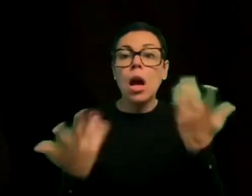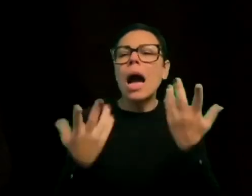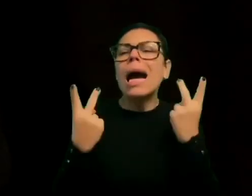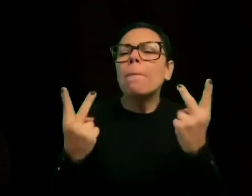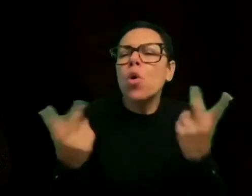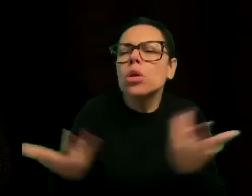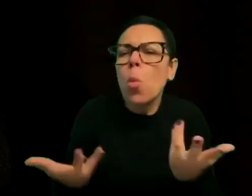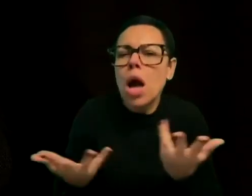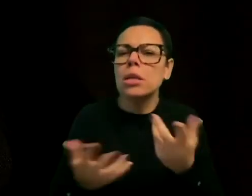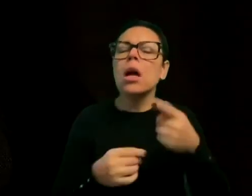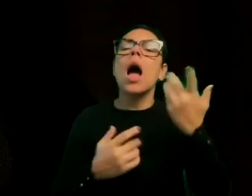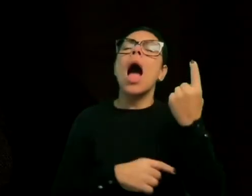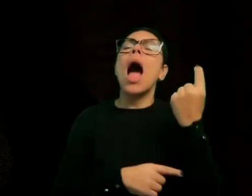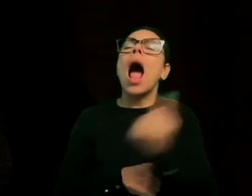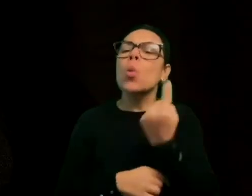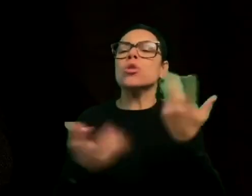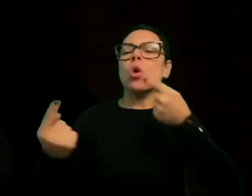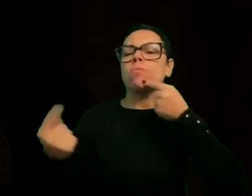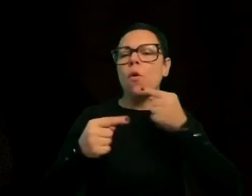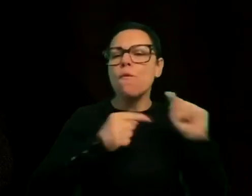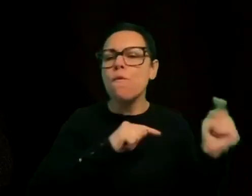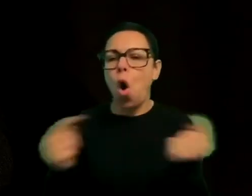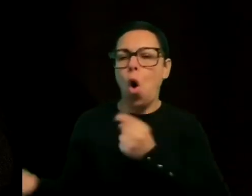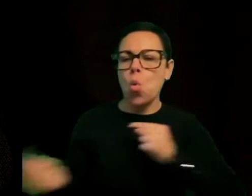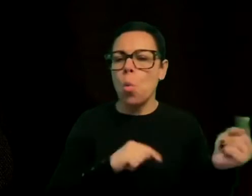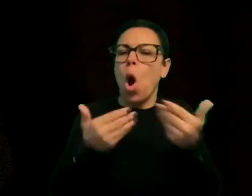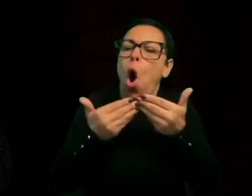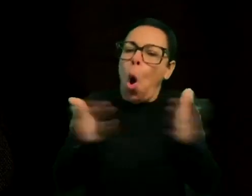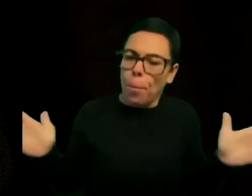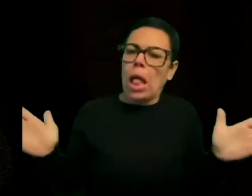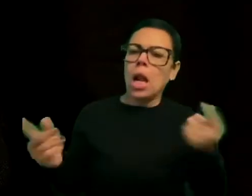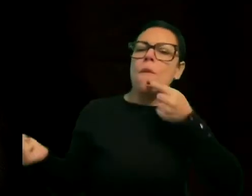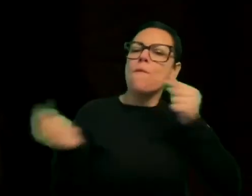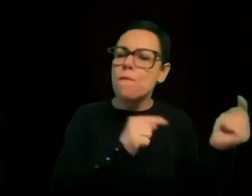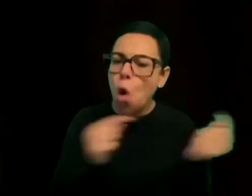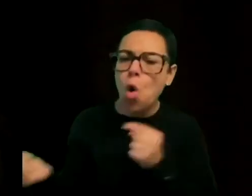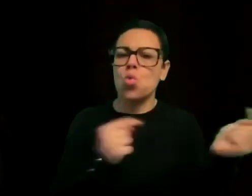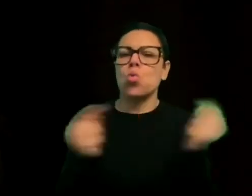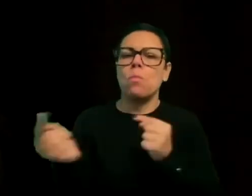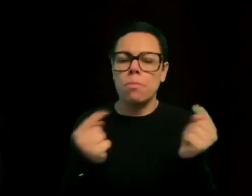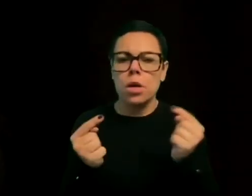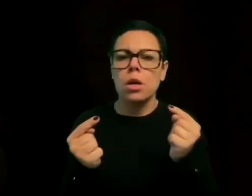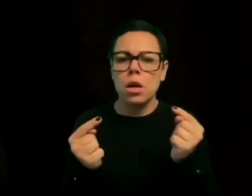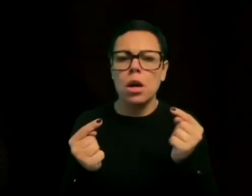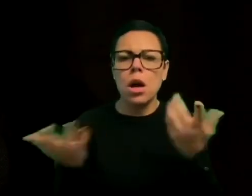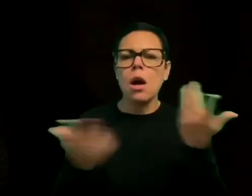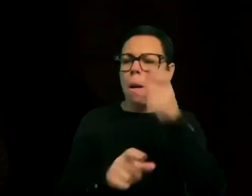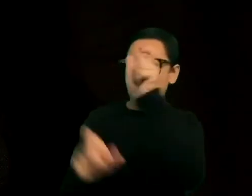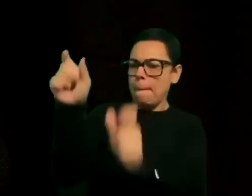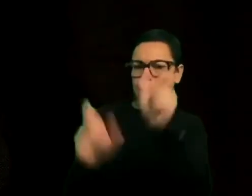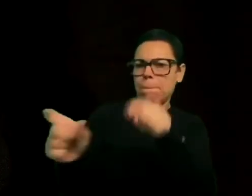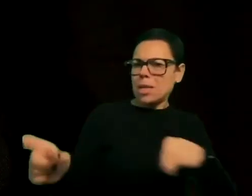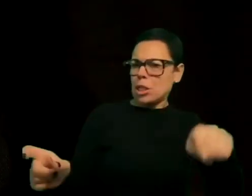with the industry that's involved, and that they actually spend a lot of time